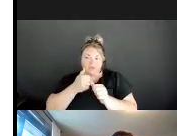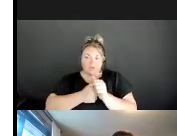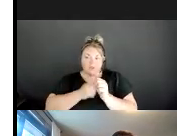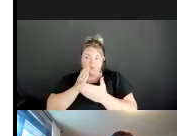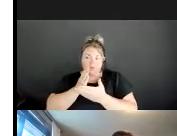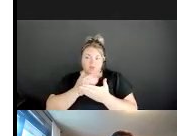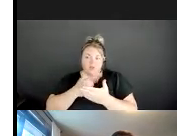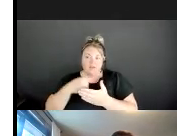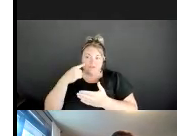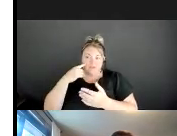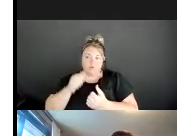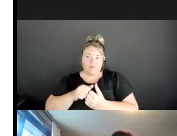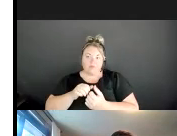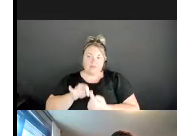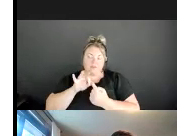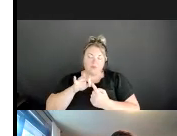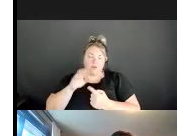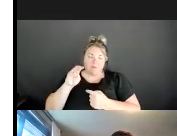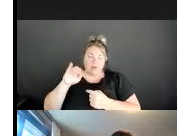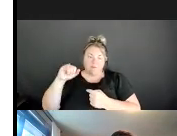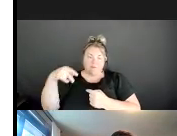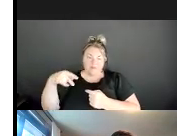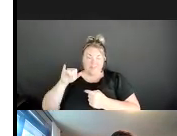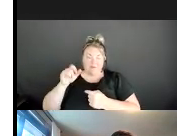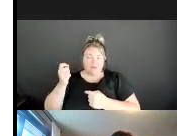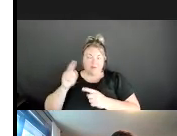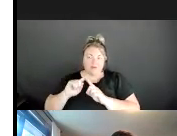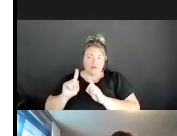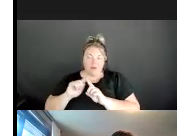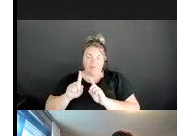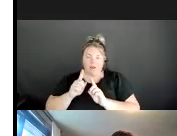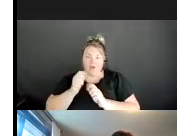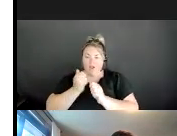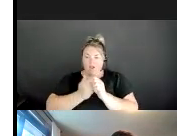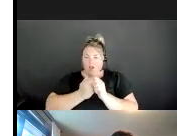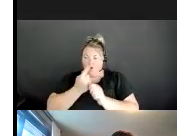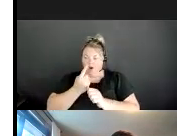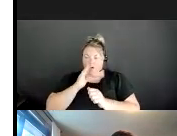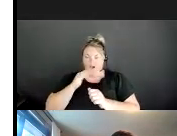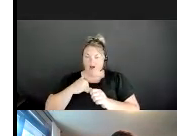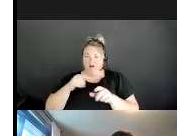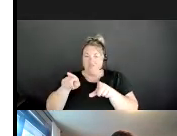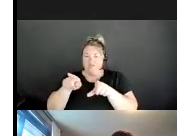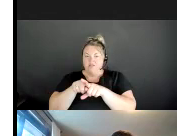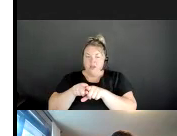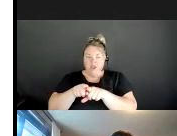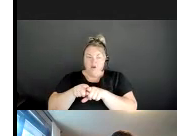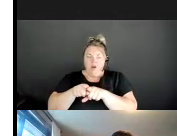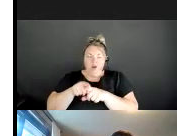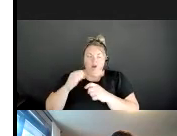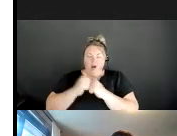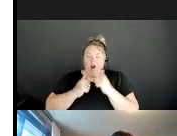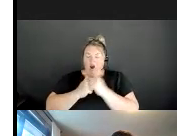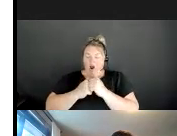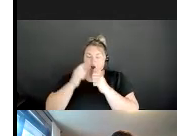I believe with the exception of minor in possession, because that one's a little bit different, but all of them will have the same structure.